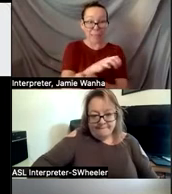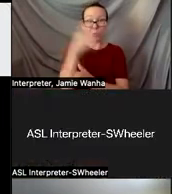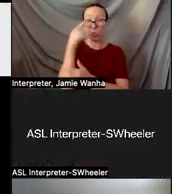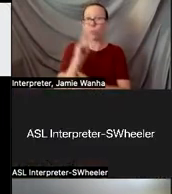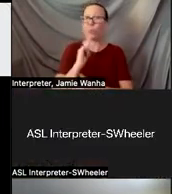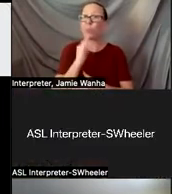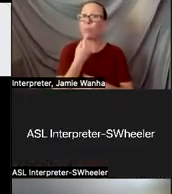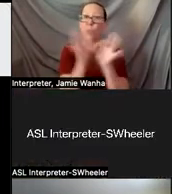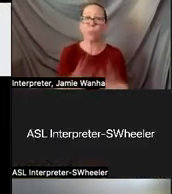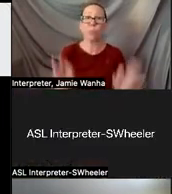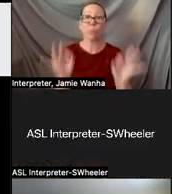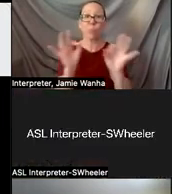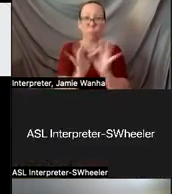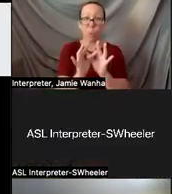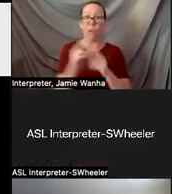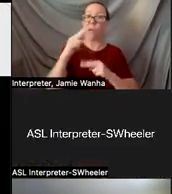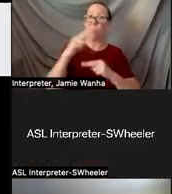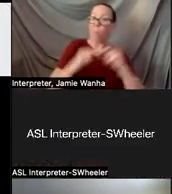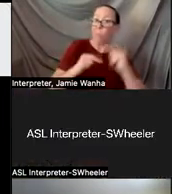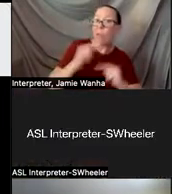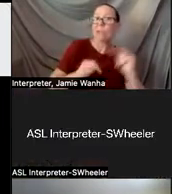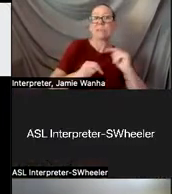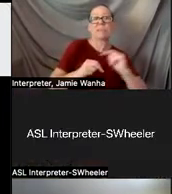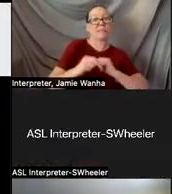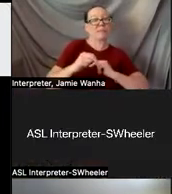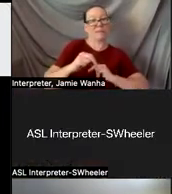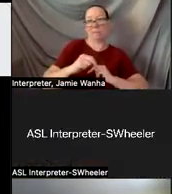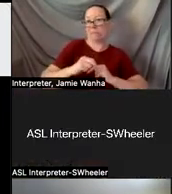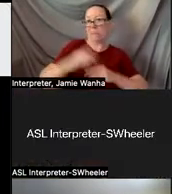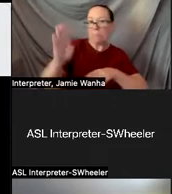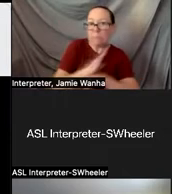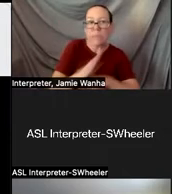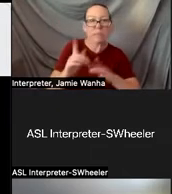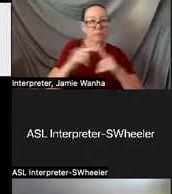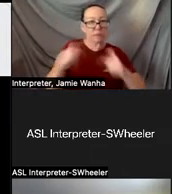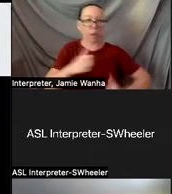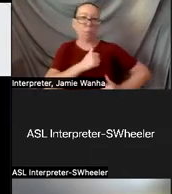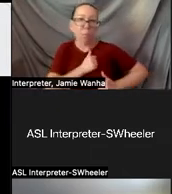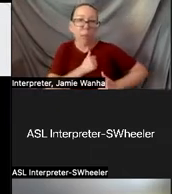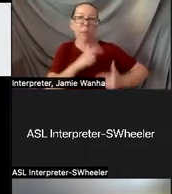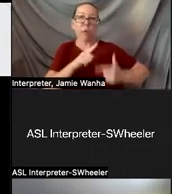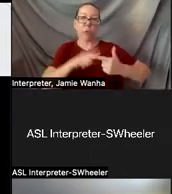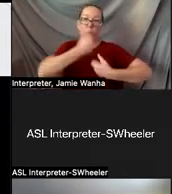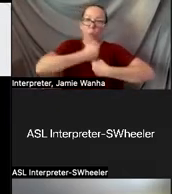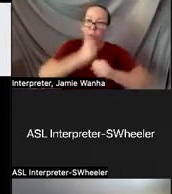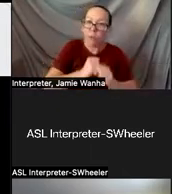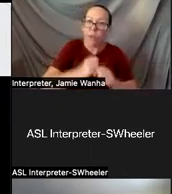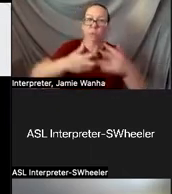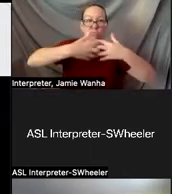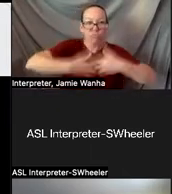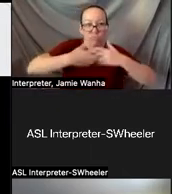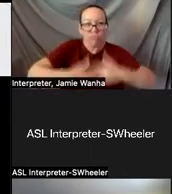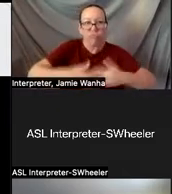Military, manufacturing, bi-direction trade, you know, with Tijuana, tourism, of course, and complicate